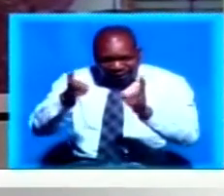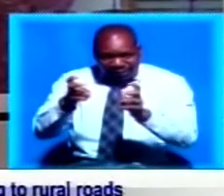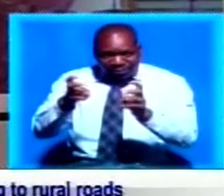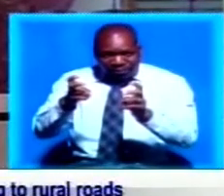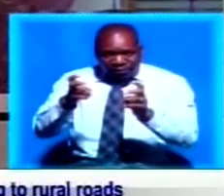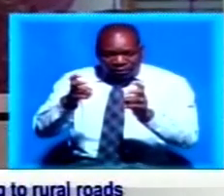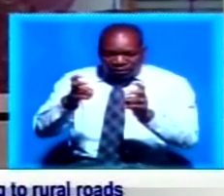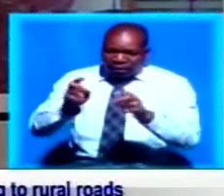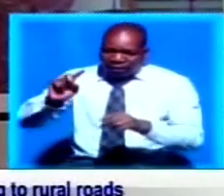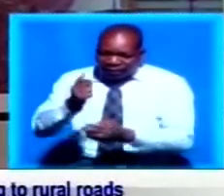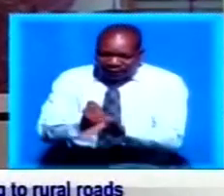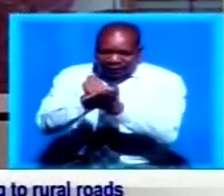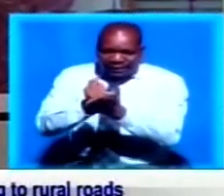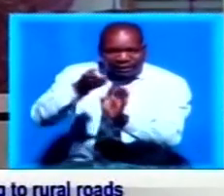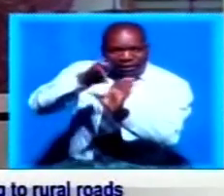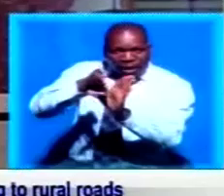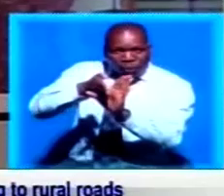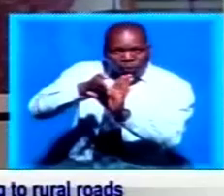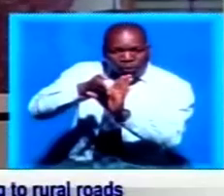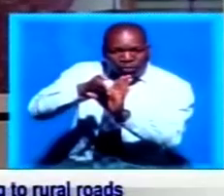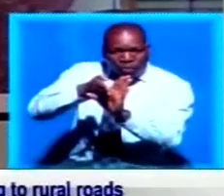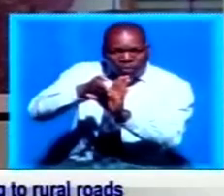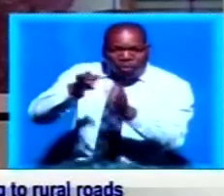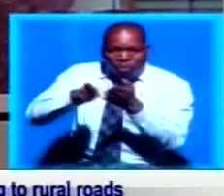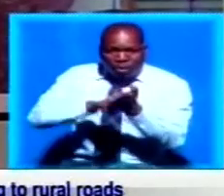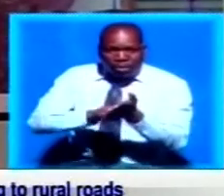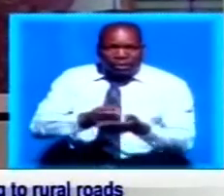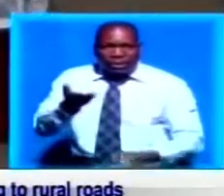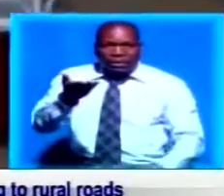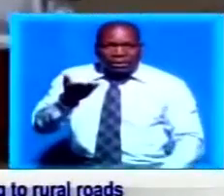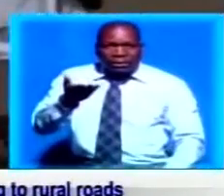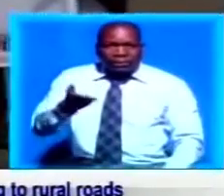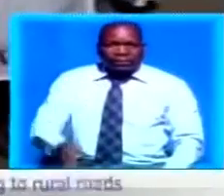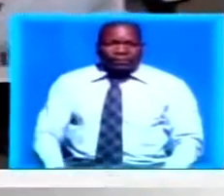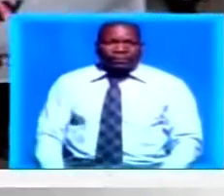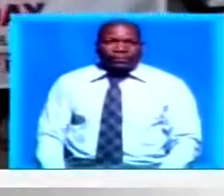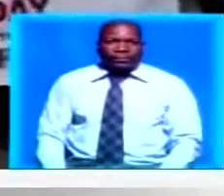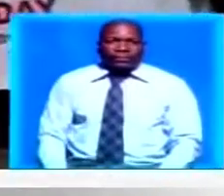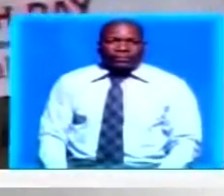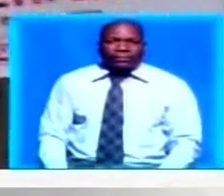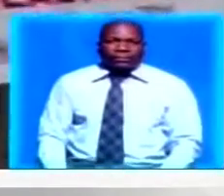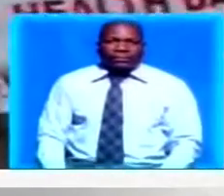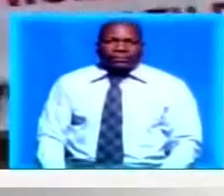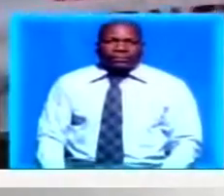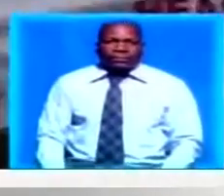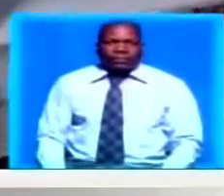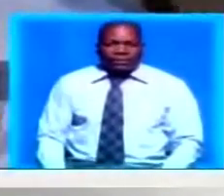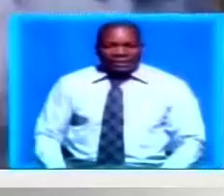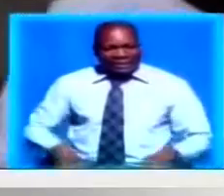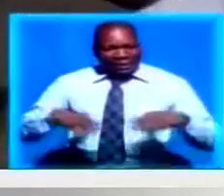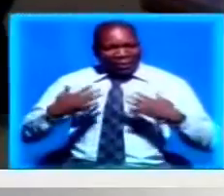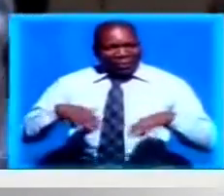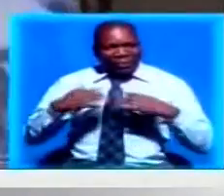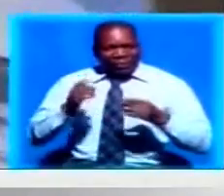psychological first aid. Justin Akakulubero has details in the following report. Livingstone has today joined the rest